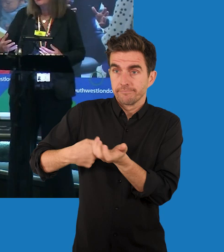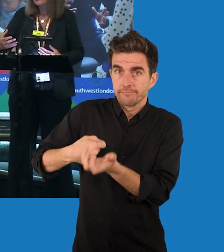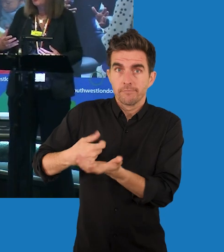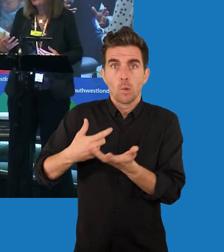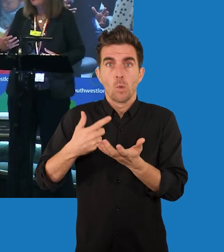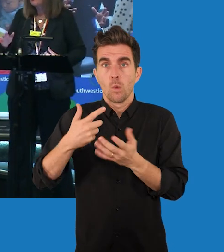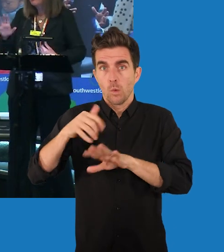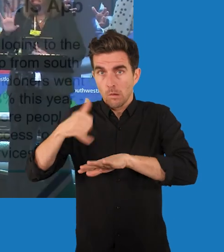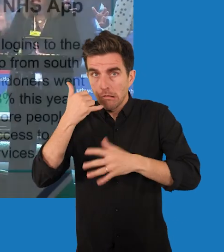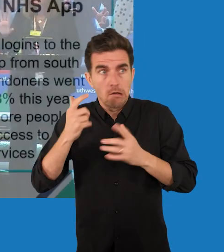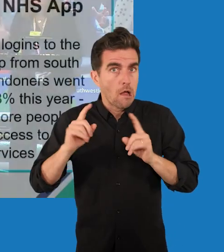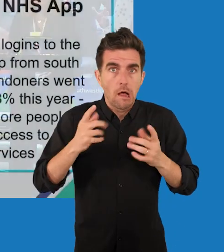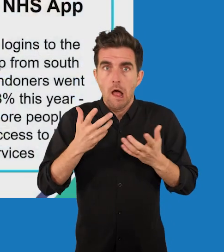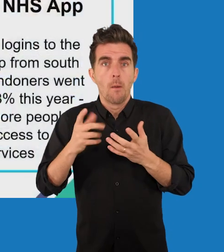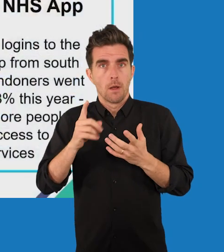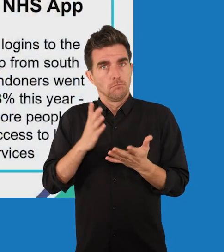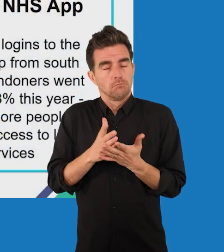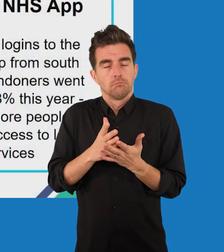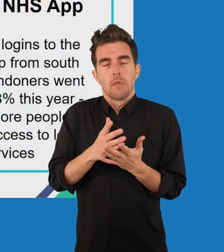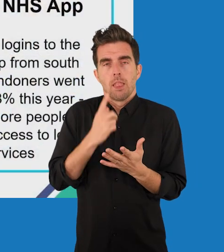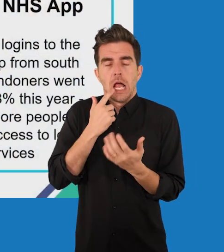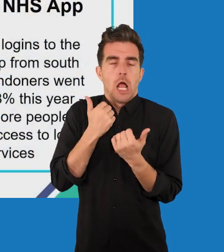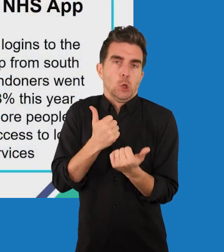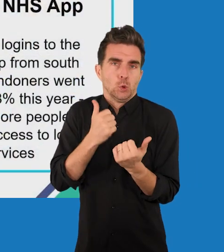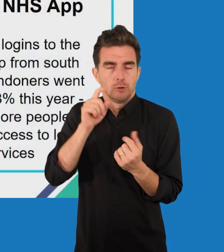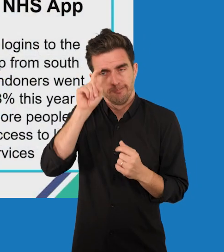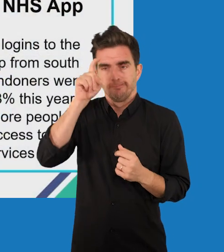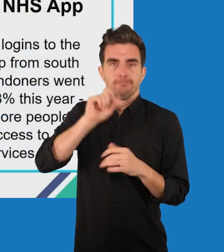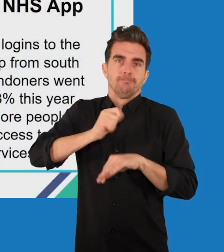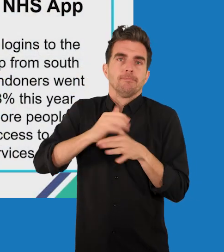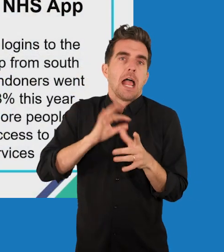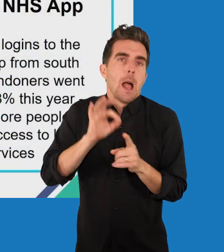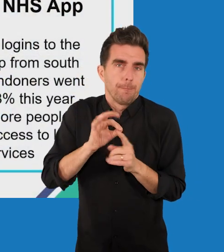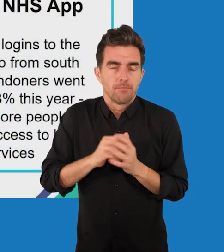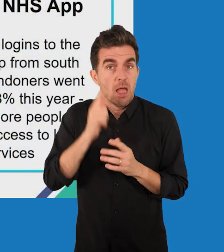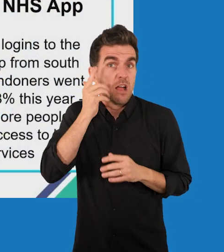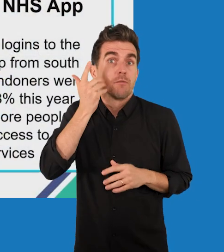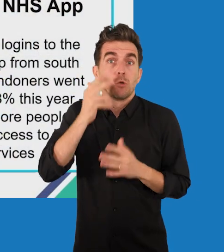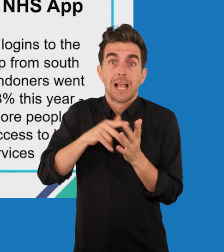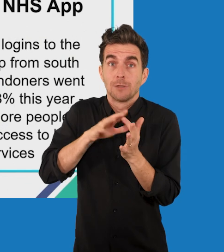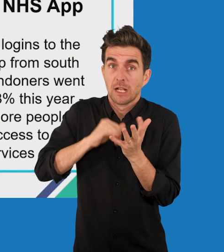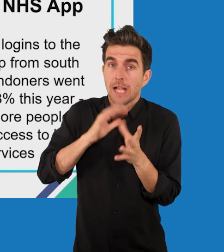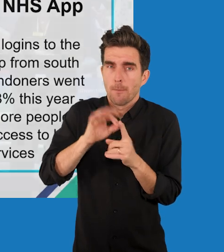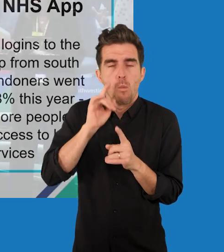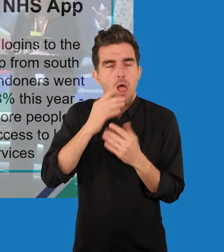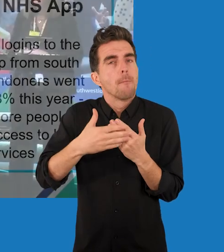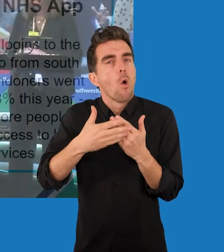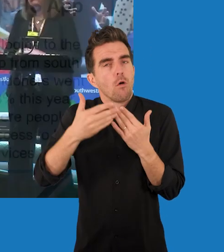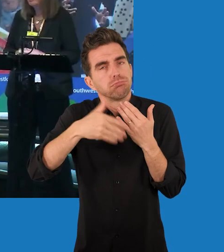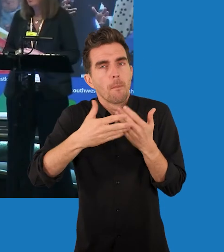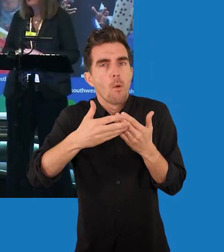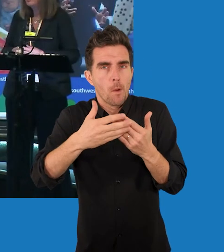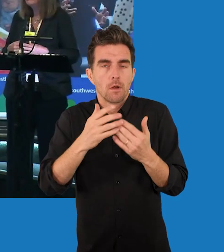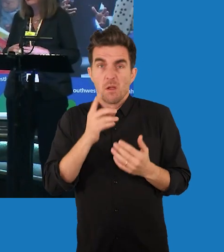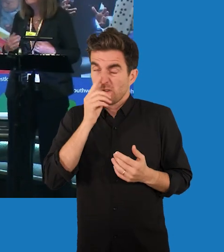we're not sitting on the phone, bunging up the phone lines for those that can't. So I think it's a really good innovation. I think in the future, the